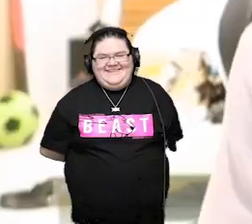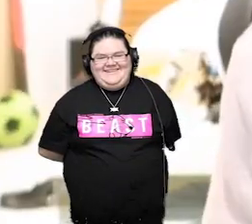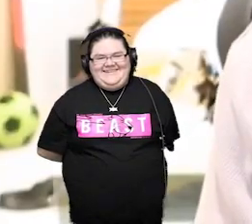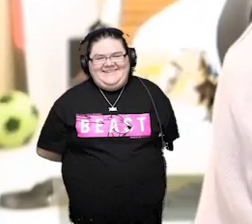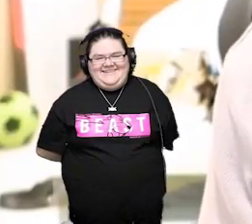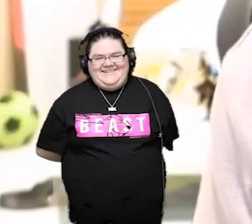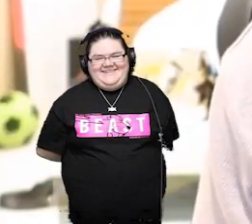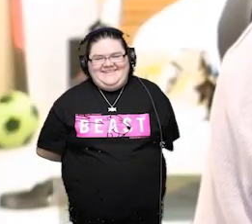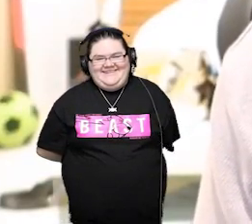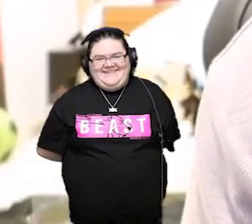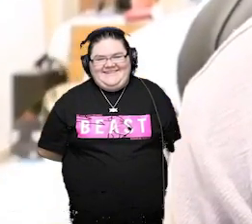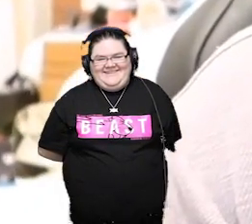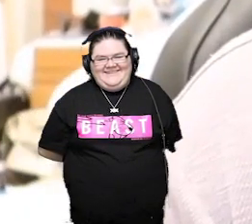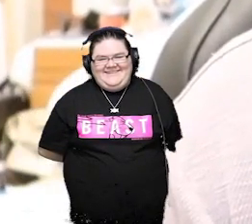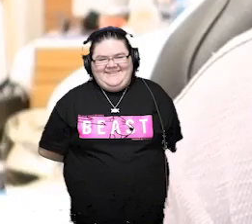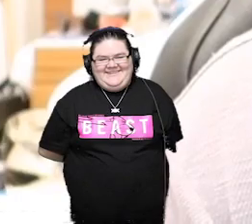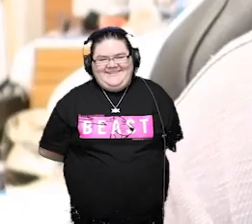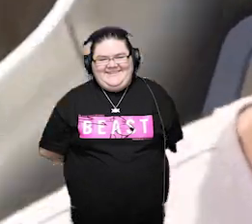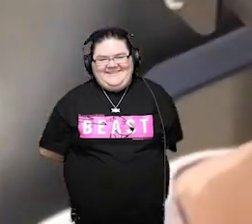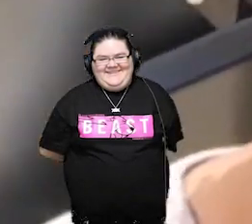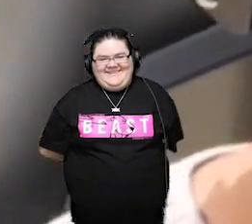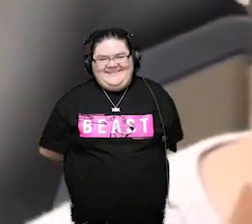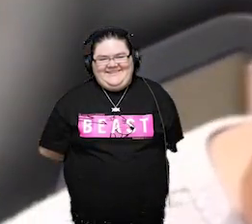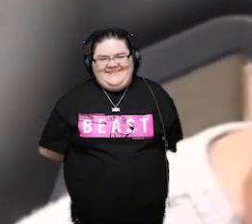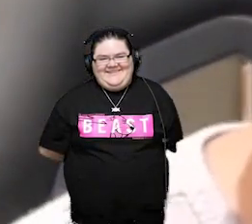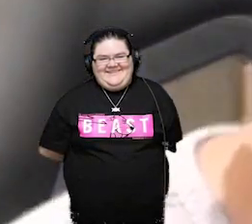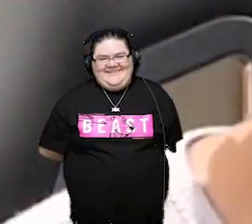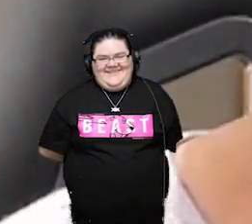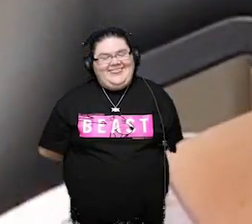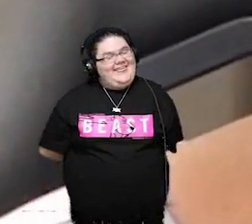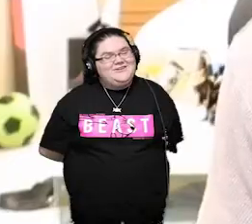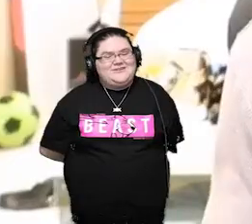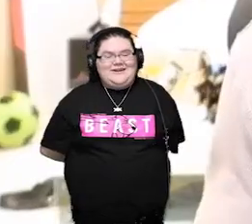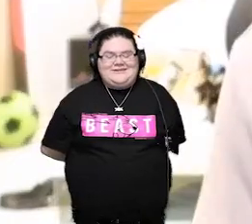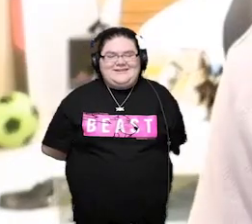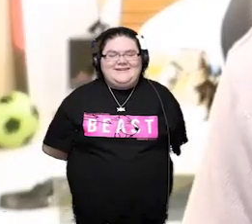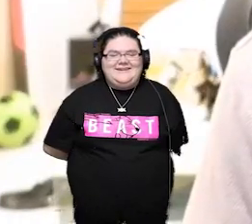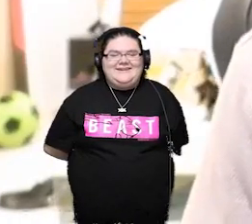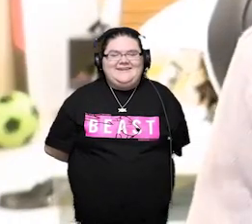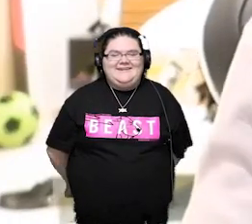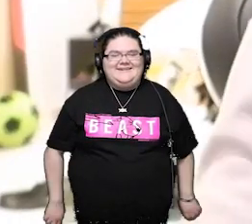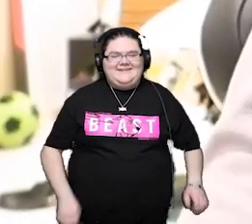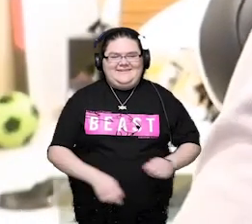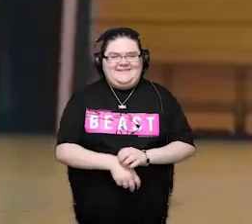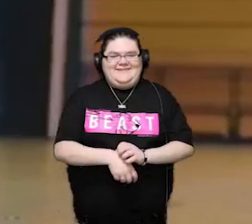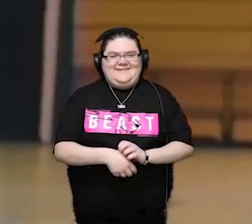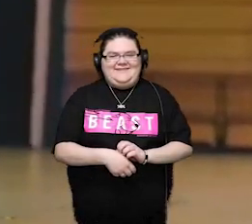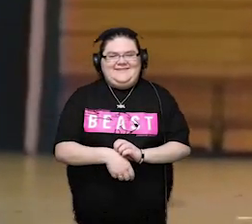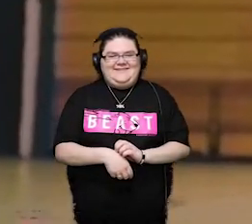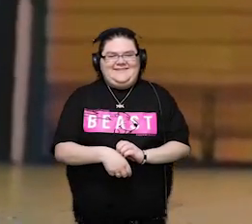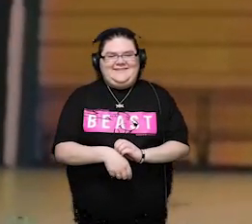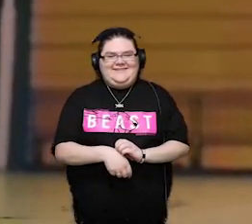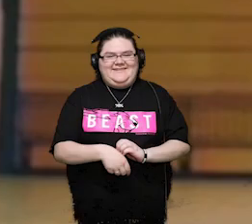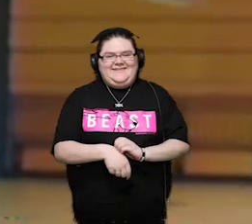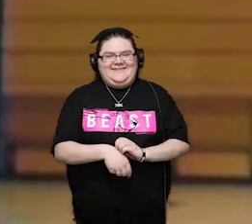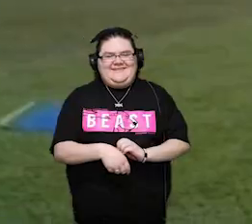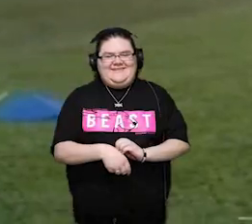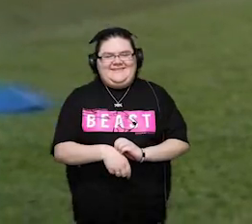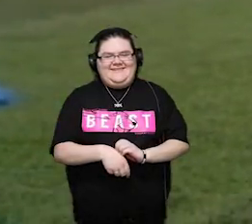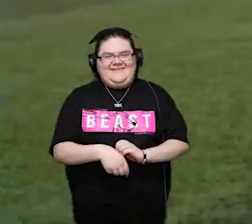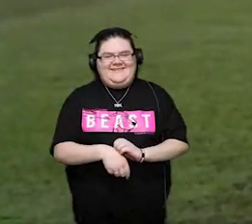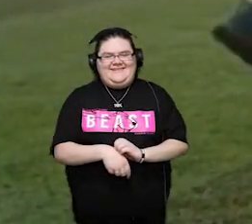have a number one song in the country. Do you know how ridiculous that is? That's crazy. And gentlemen, I'm gonna need you to stream the